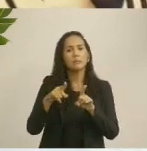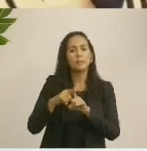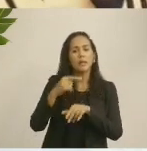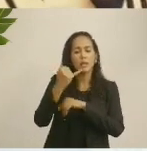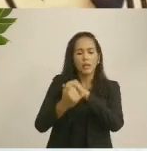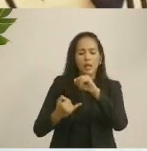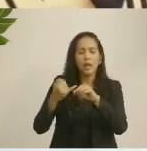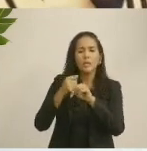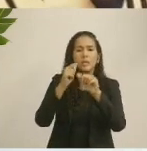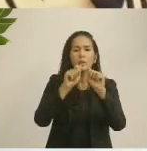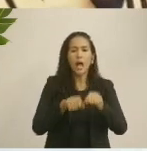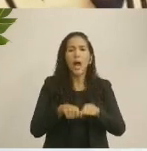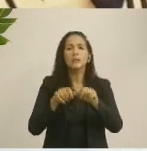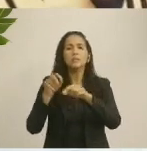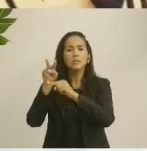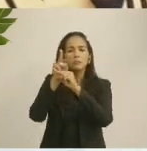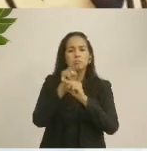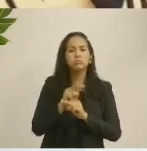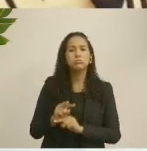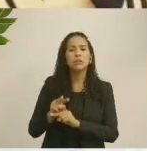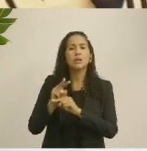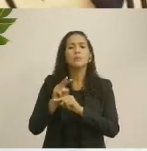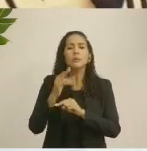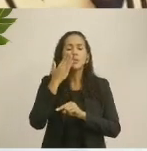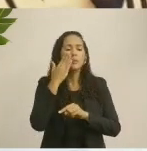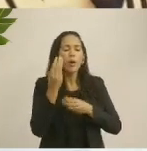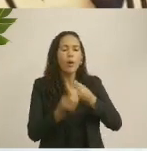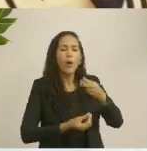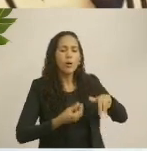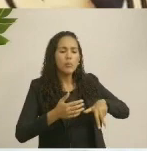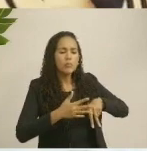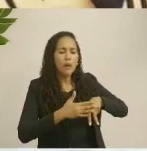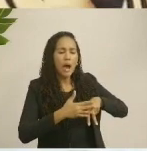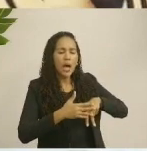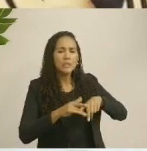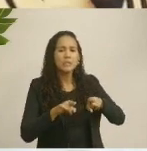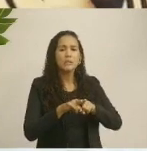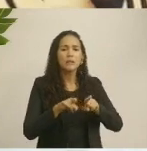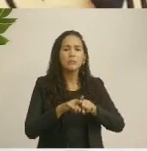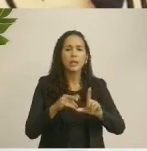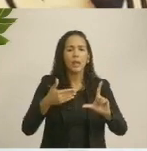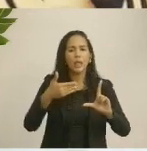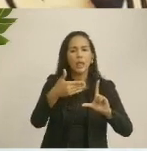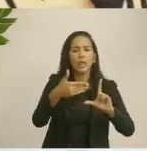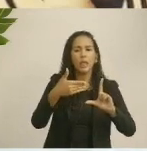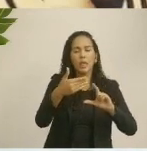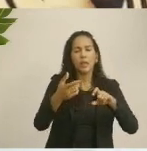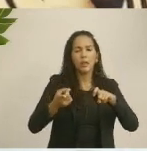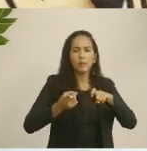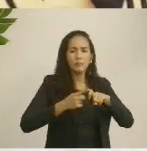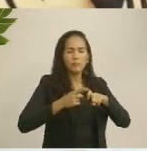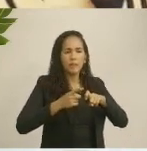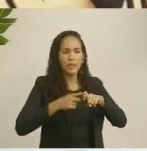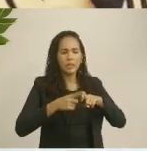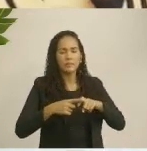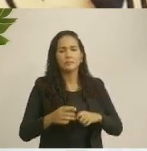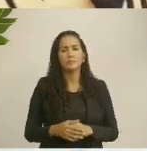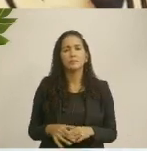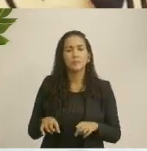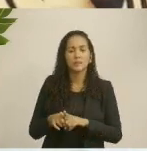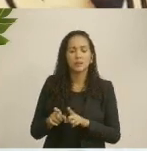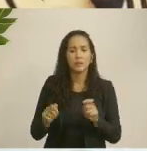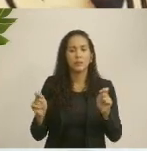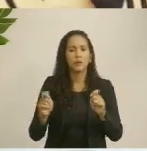with the possibility of telemedicine, of remote reading of x-rays and other data